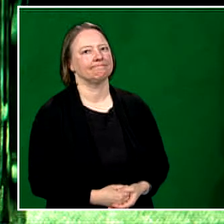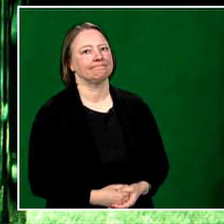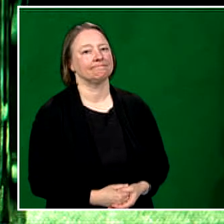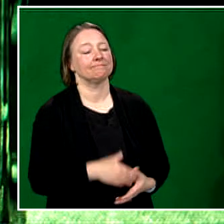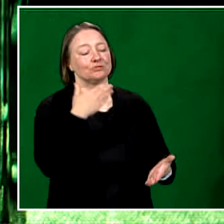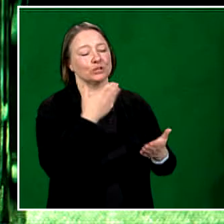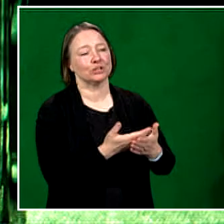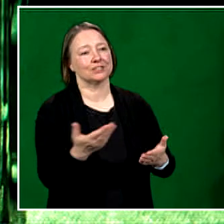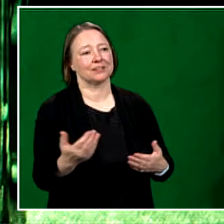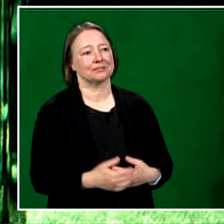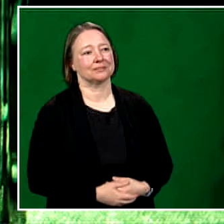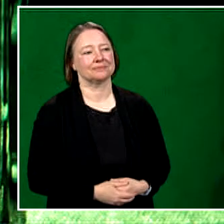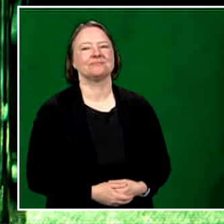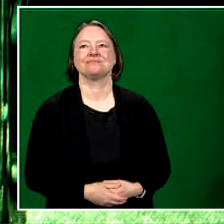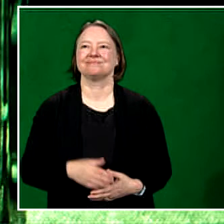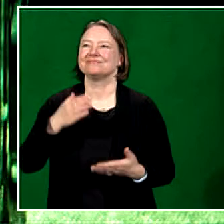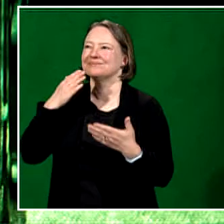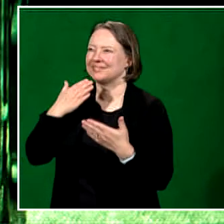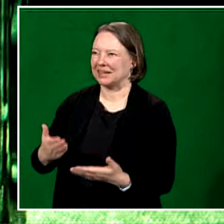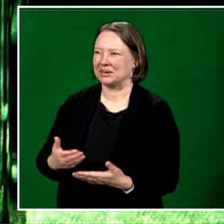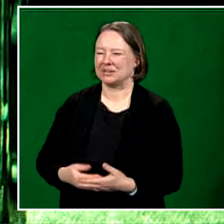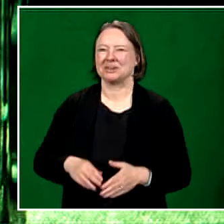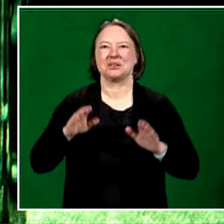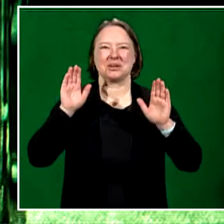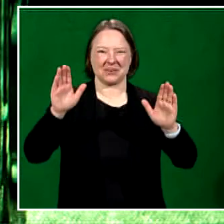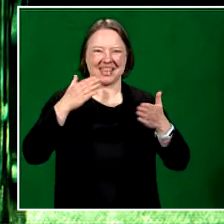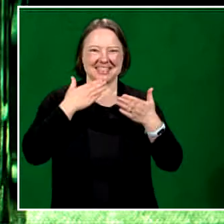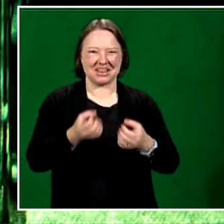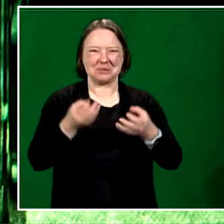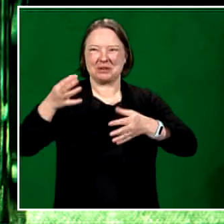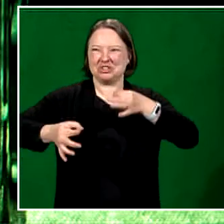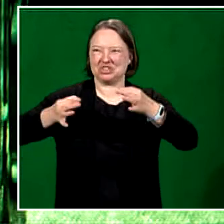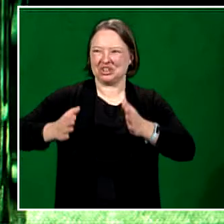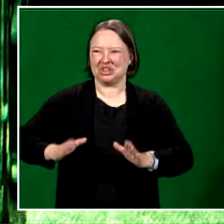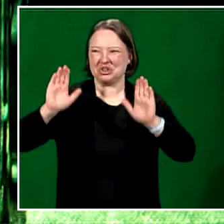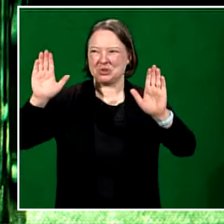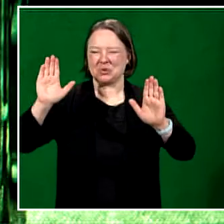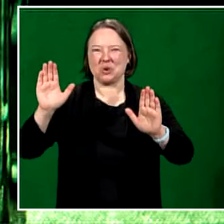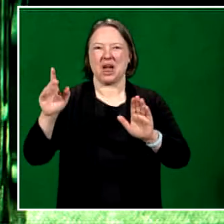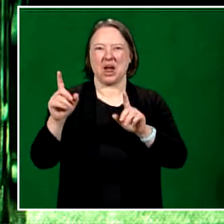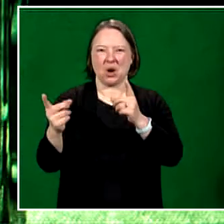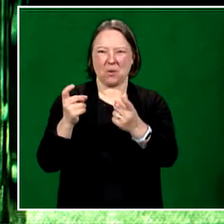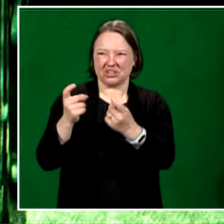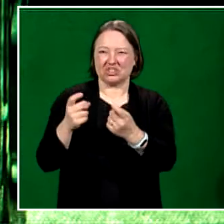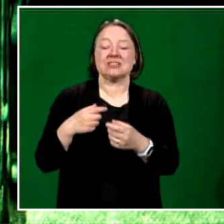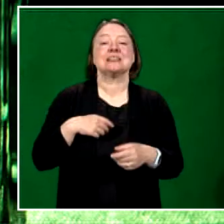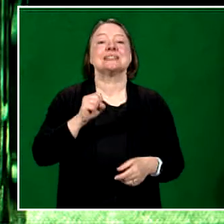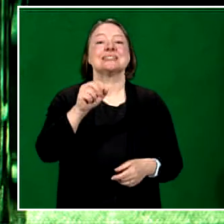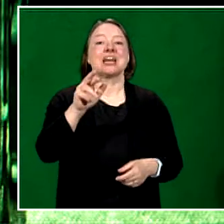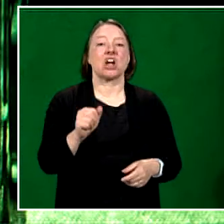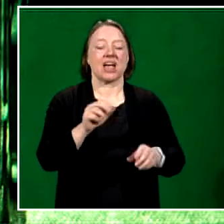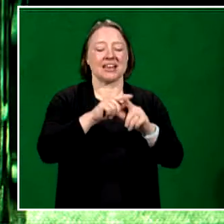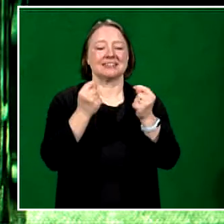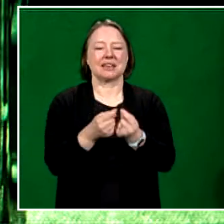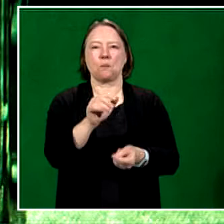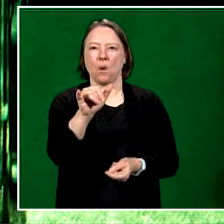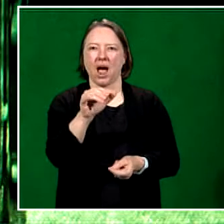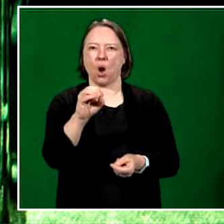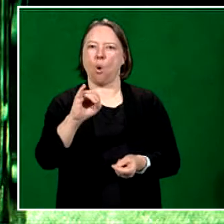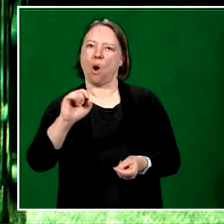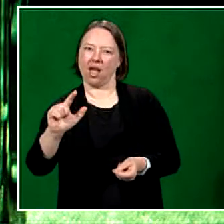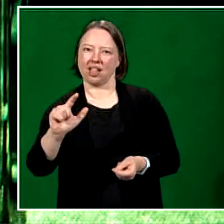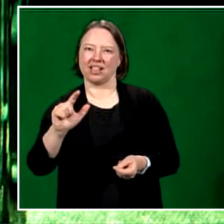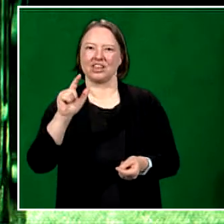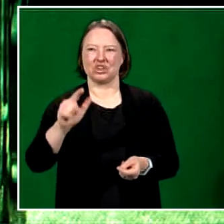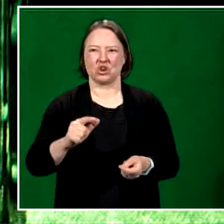Good stuff. Yeah, thank you. Great. Thanks so much, judges. Great questions. Sarah and Team Wye Oil and your